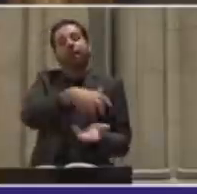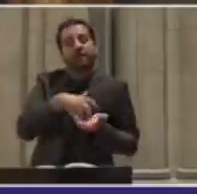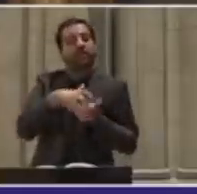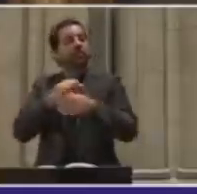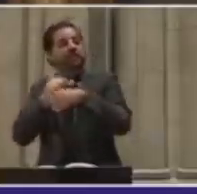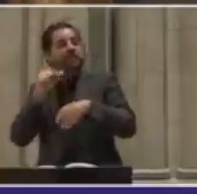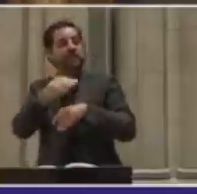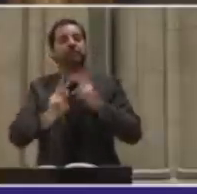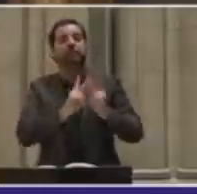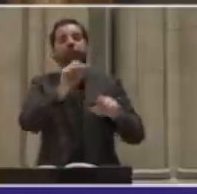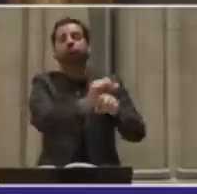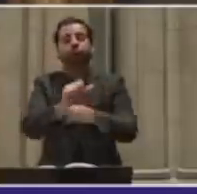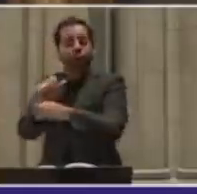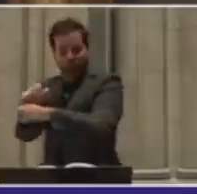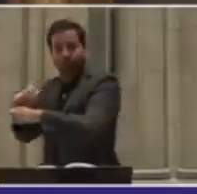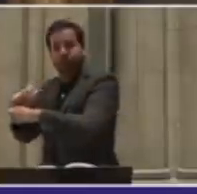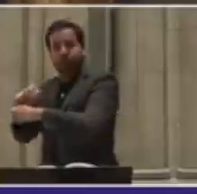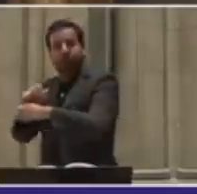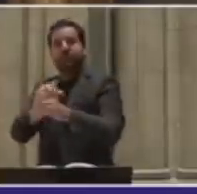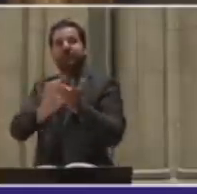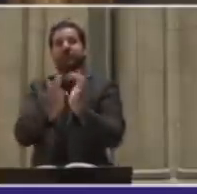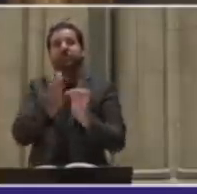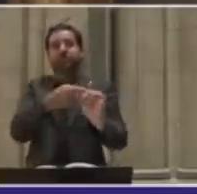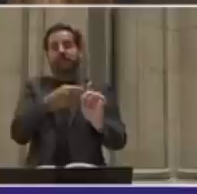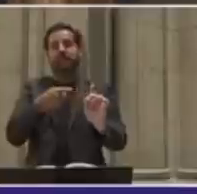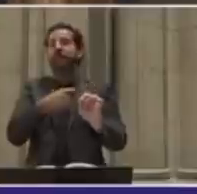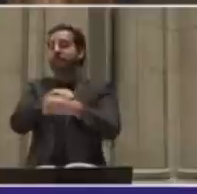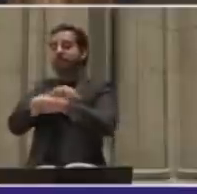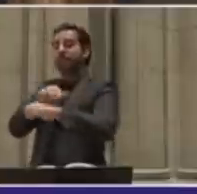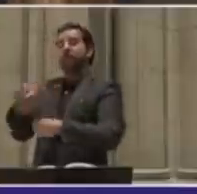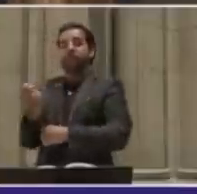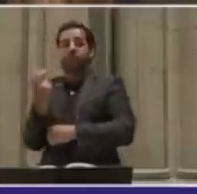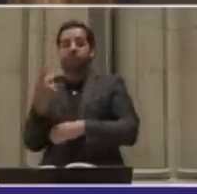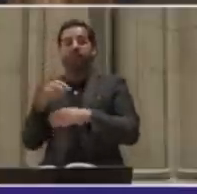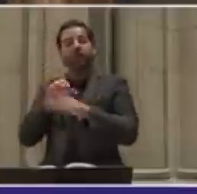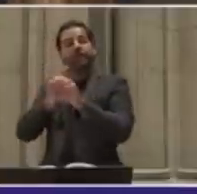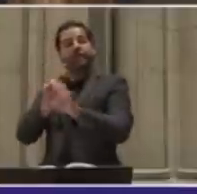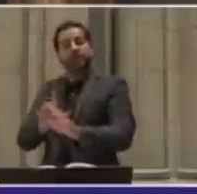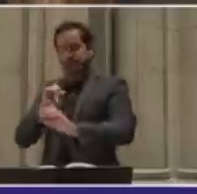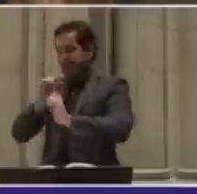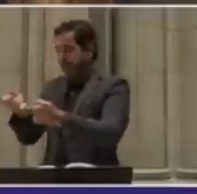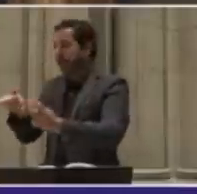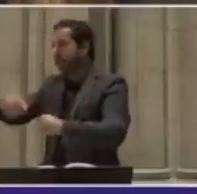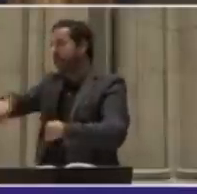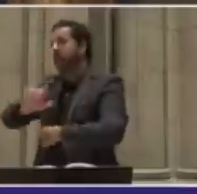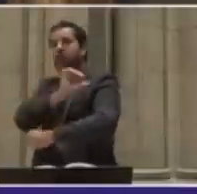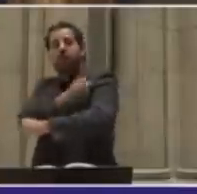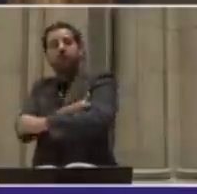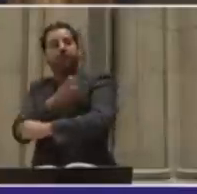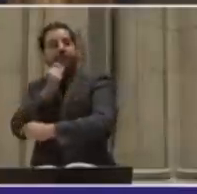his harvest." Then Jesus summoned his 12 disciples and gave them authority over